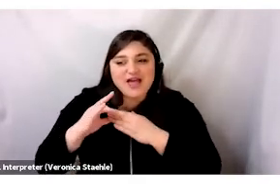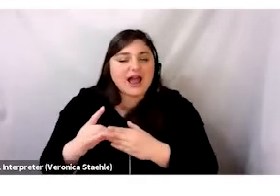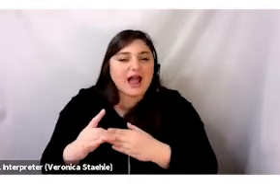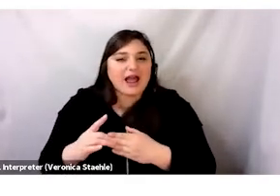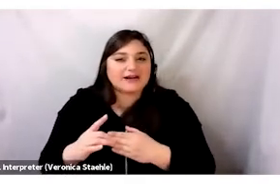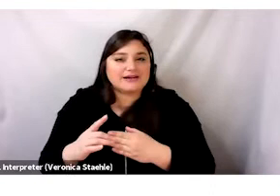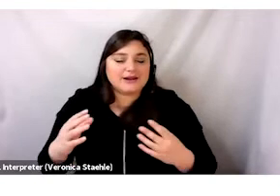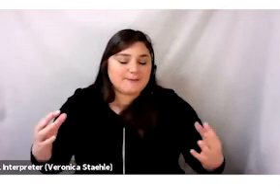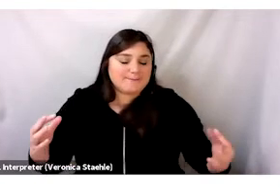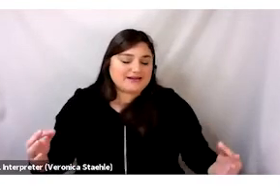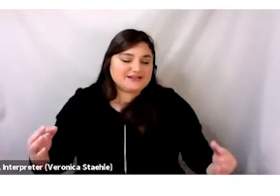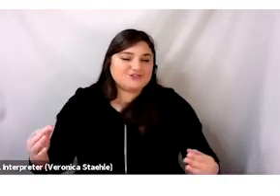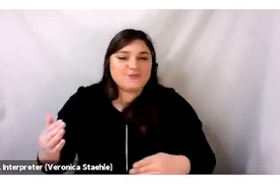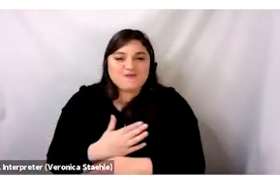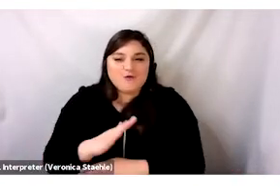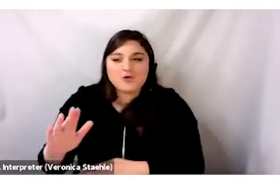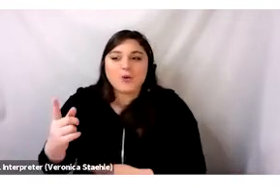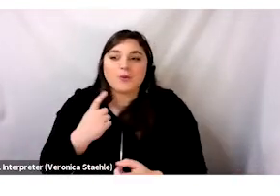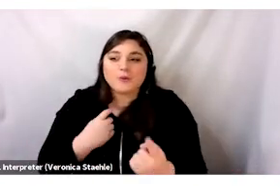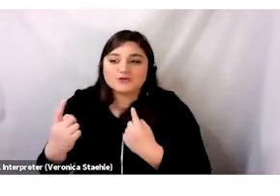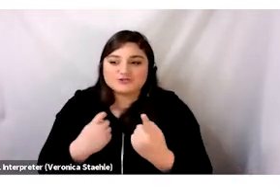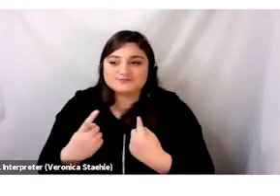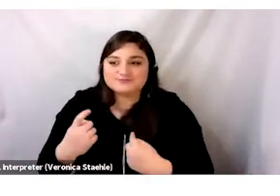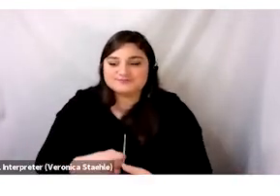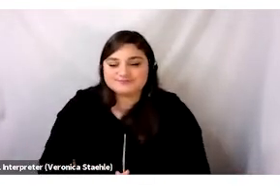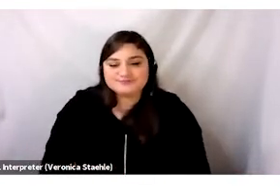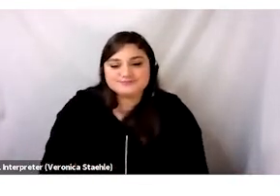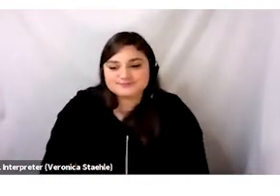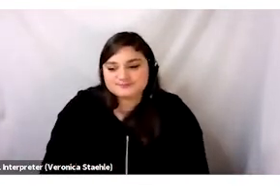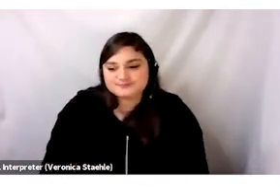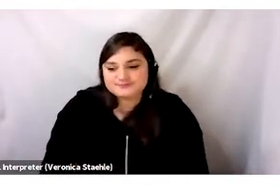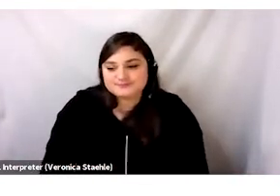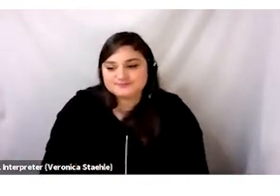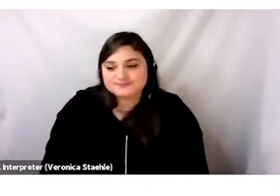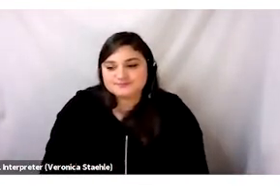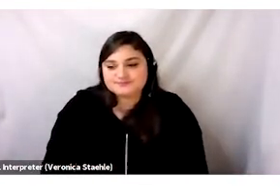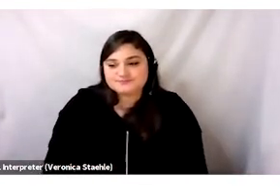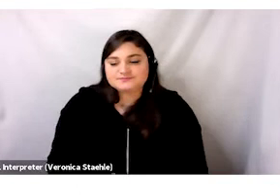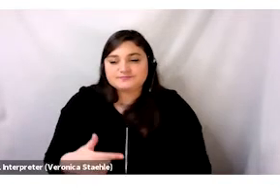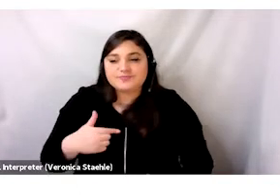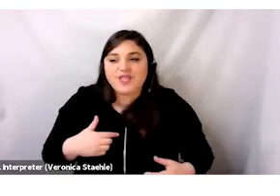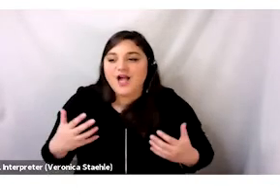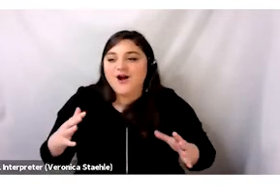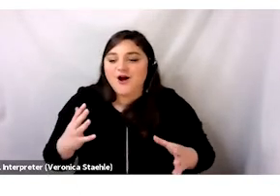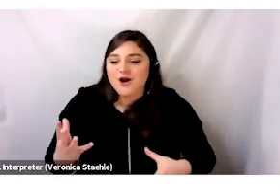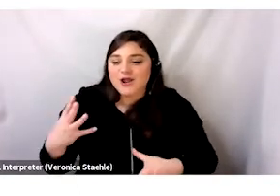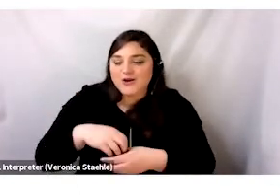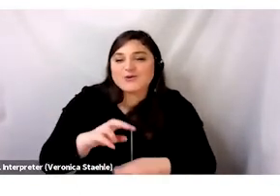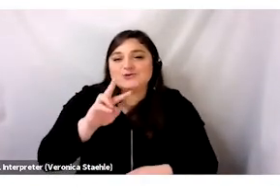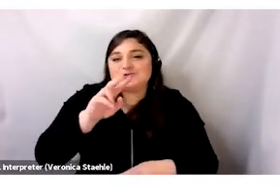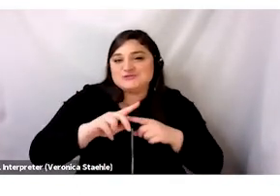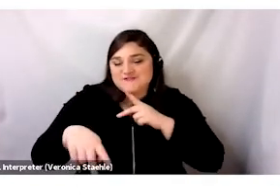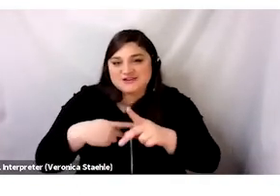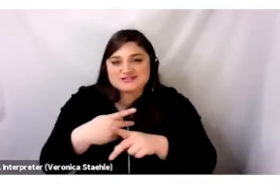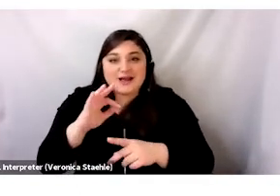go to questions. I have included two different types of meditations in this presentation,